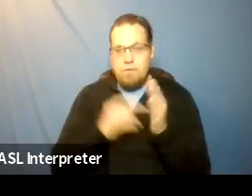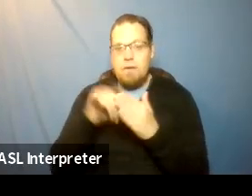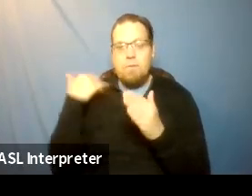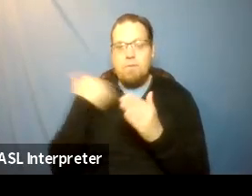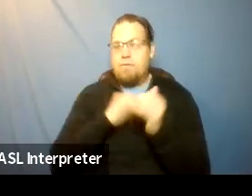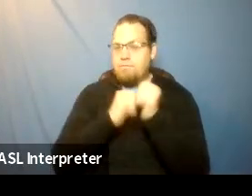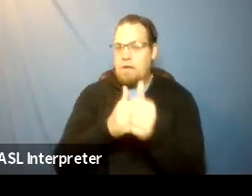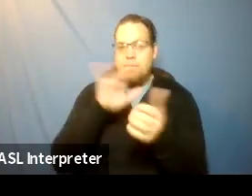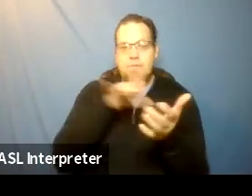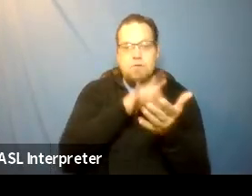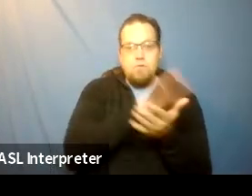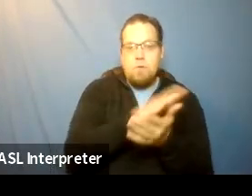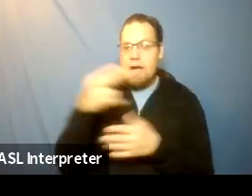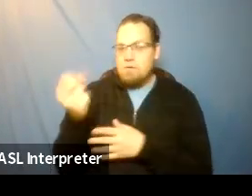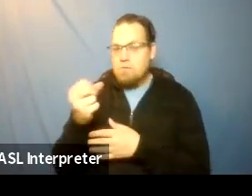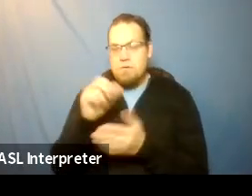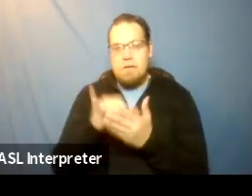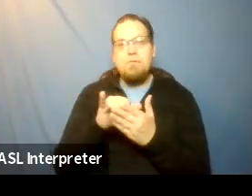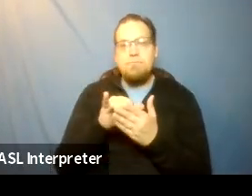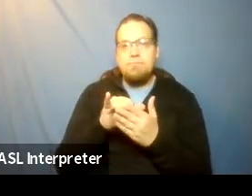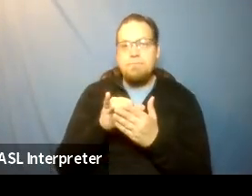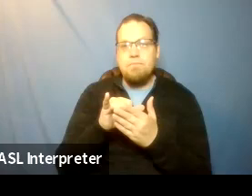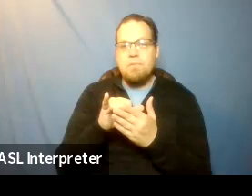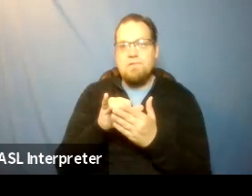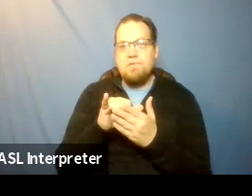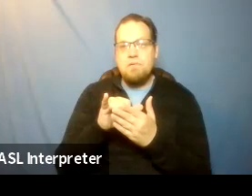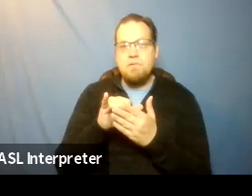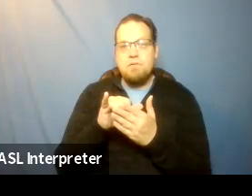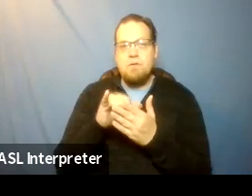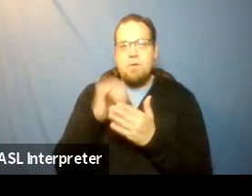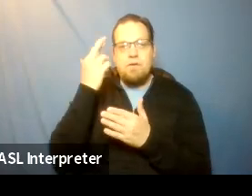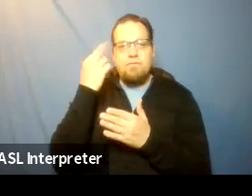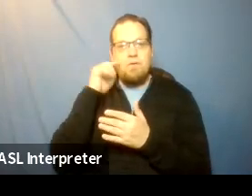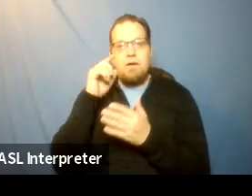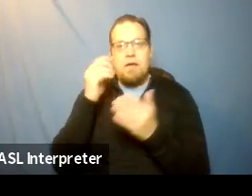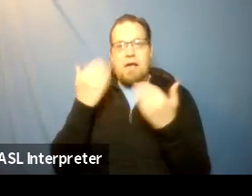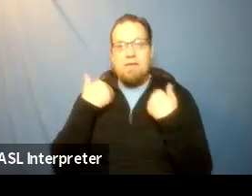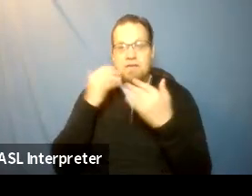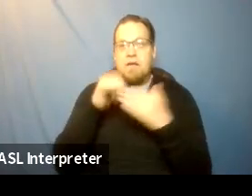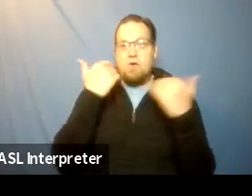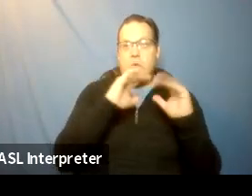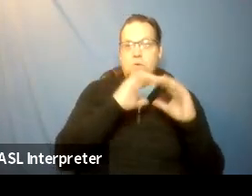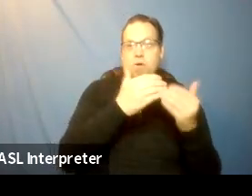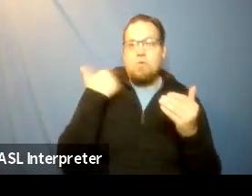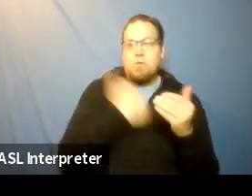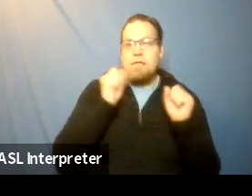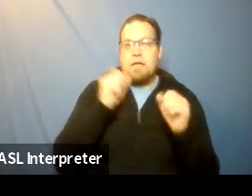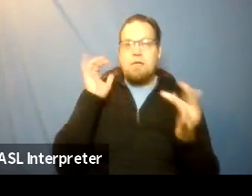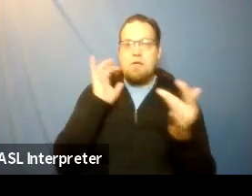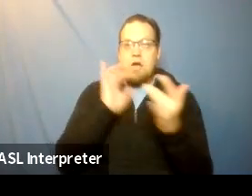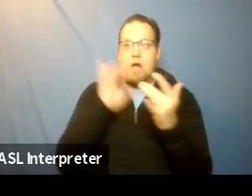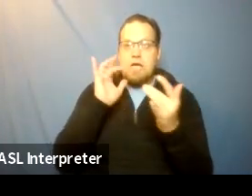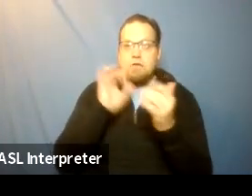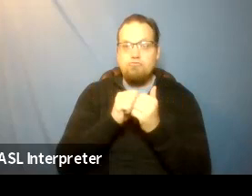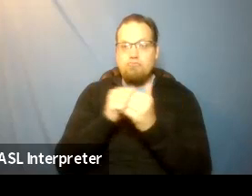in terms of that's the reason for having the cohorts, so we can contact trace, notify